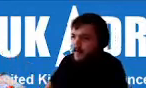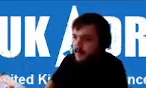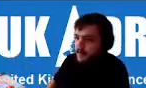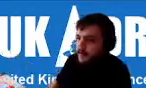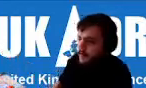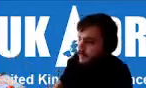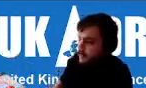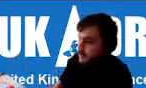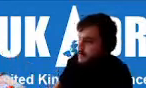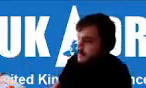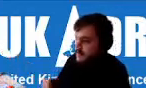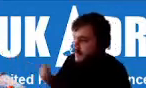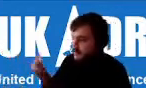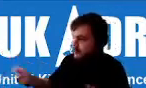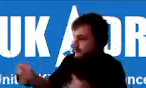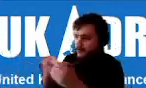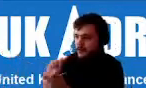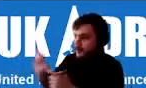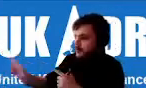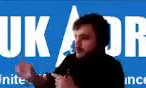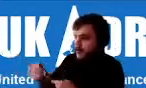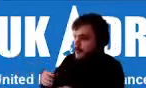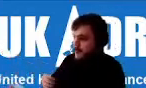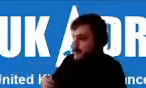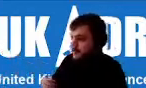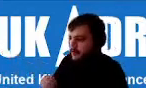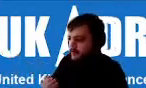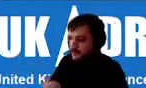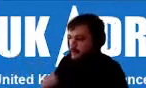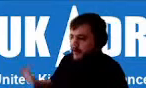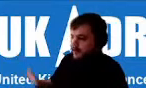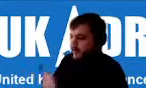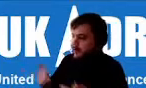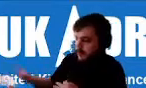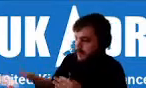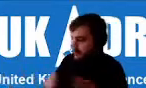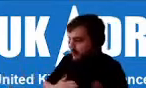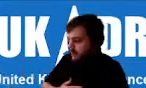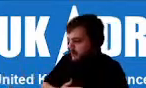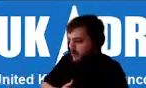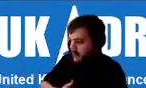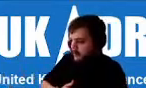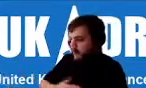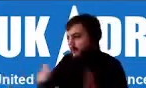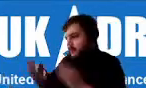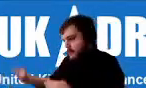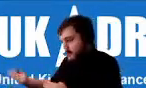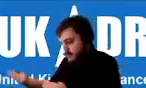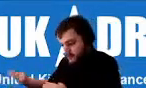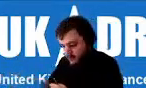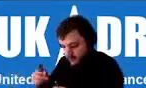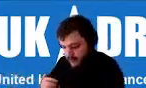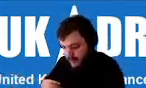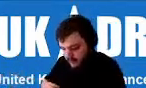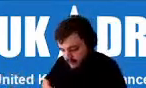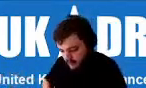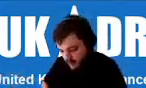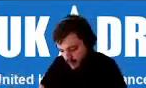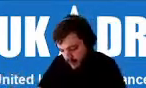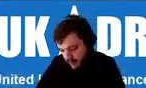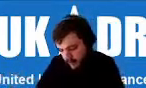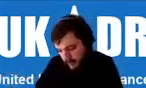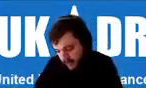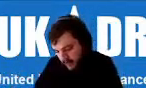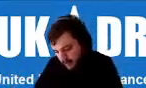yes. Yeah. So I remember that sudden switch myself, and I was surprised how quick it was going from one extreme to the next.